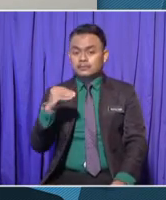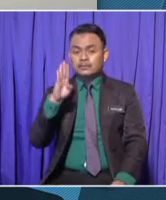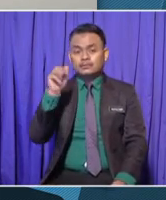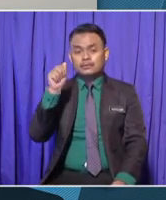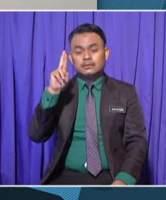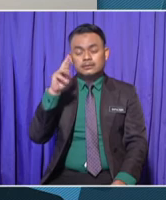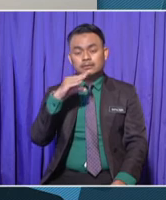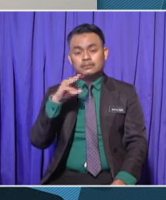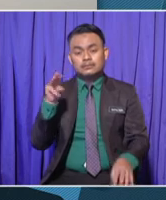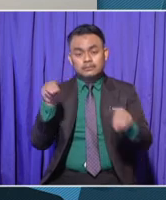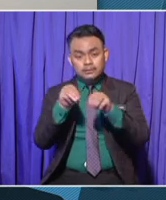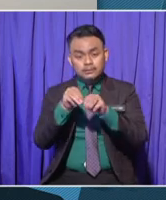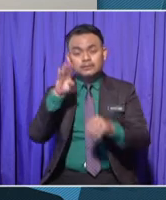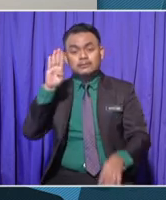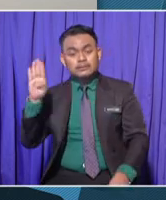B.